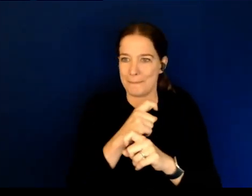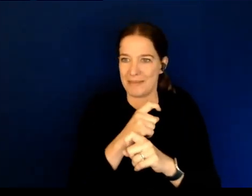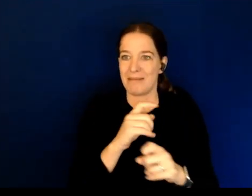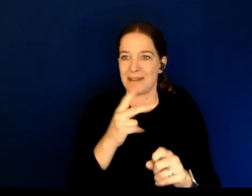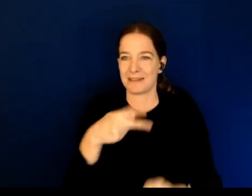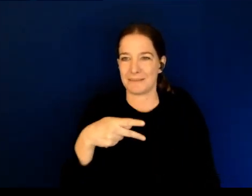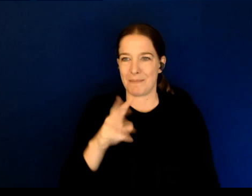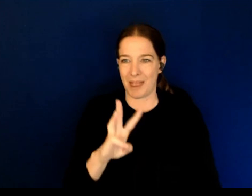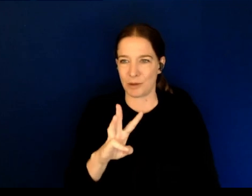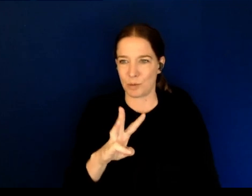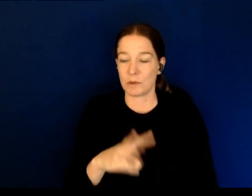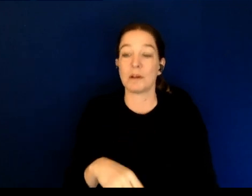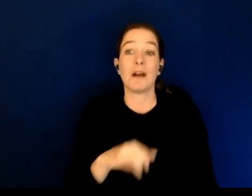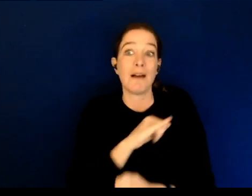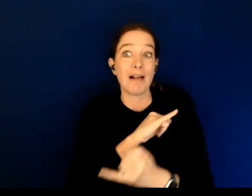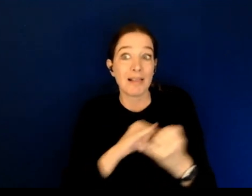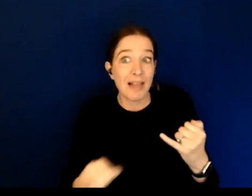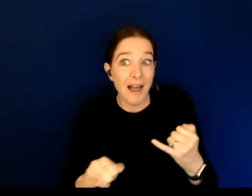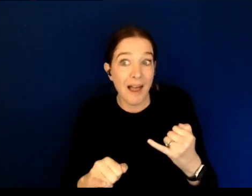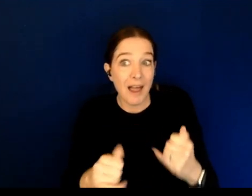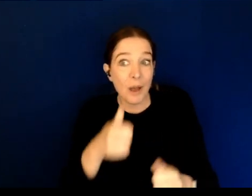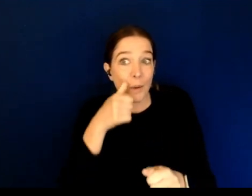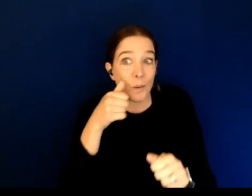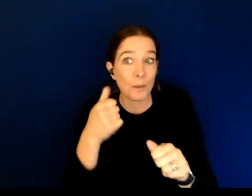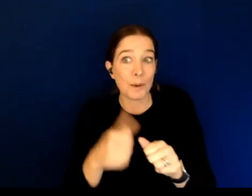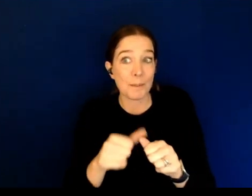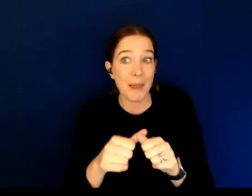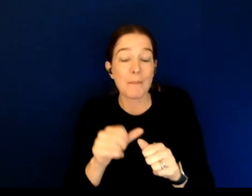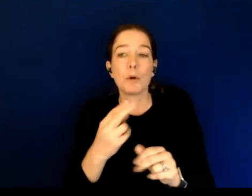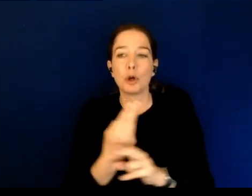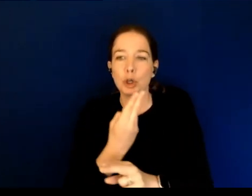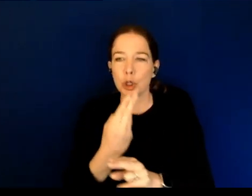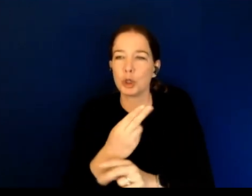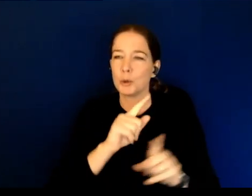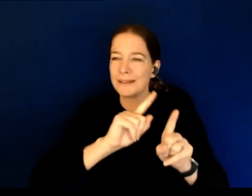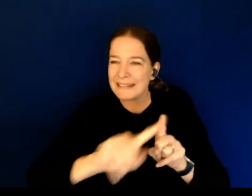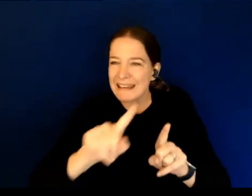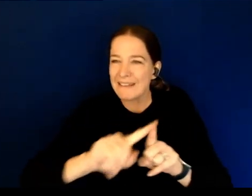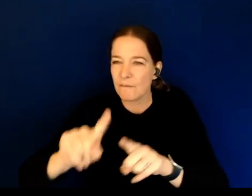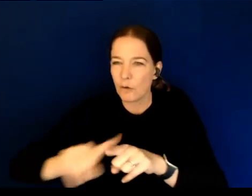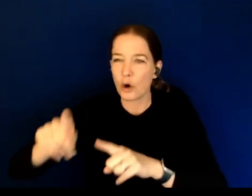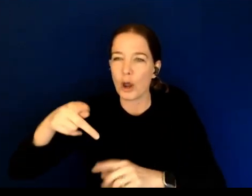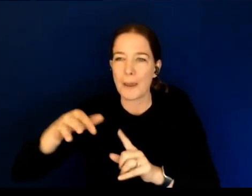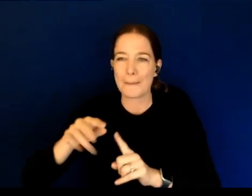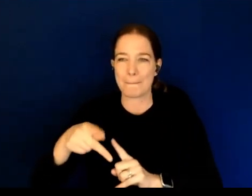Lastly, remember to use a unique password for each account.